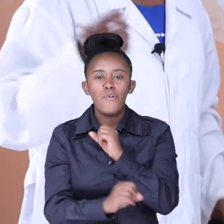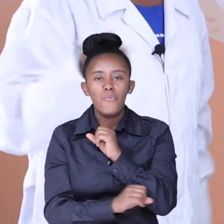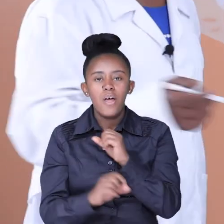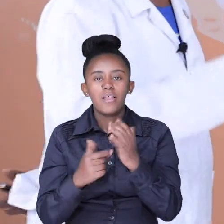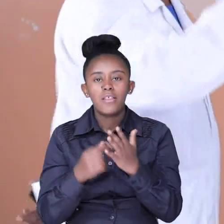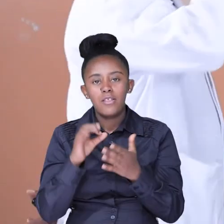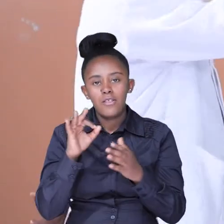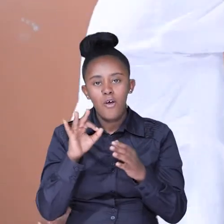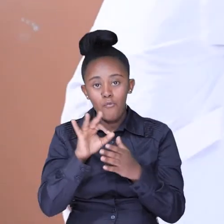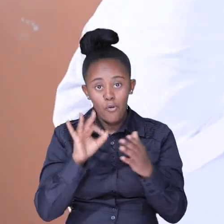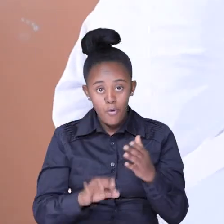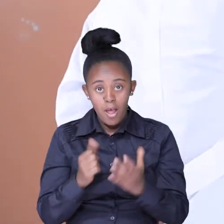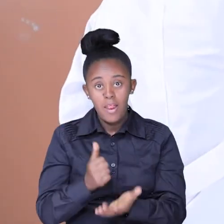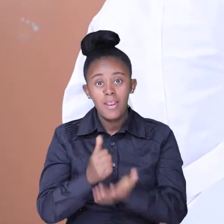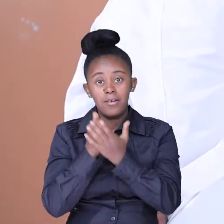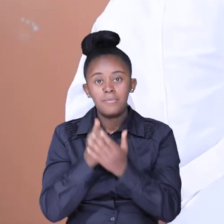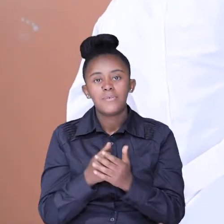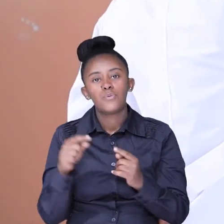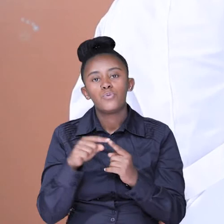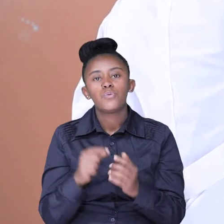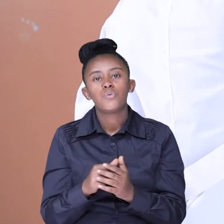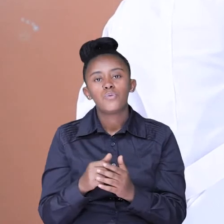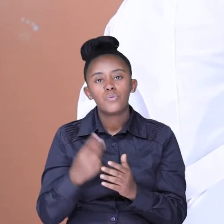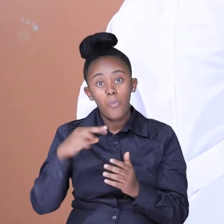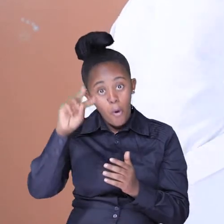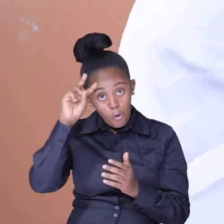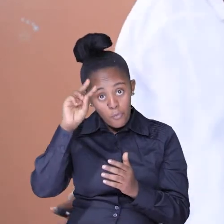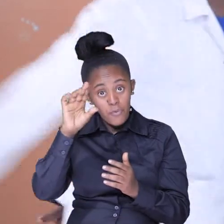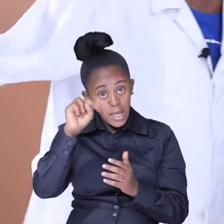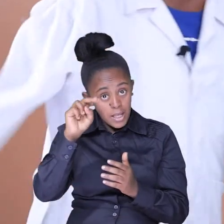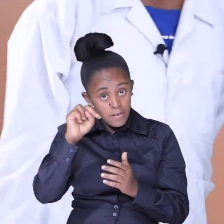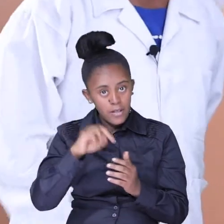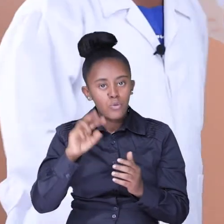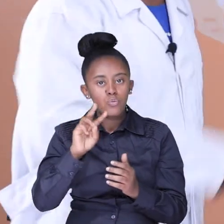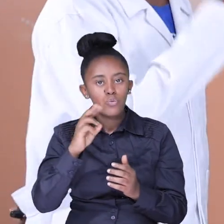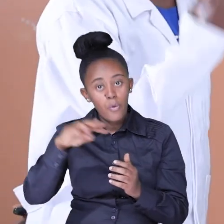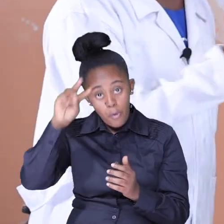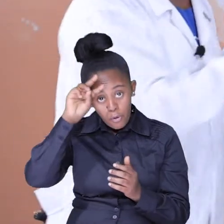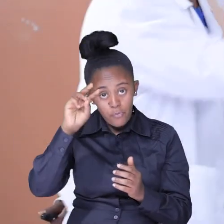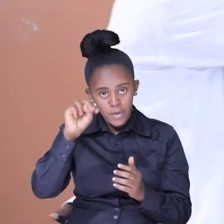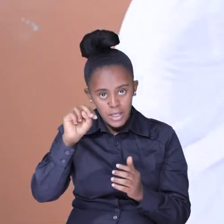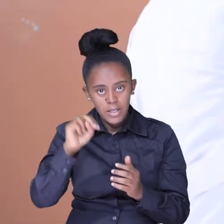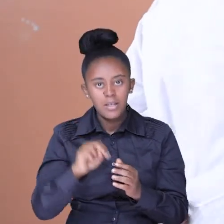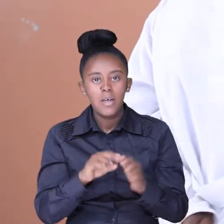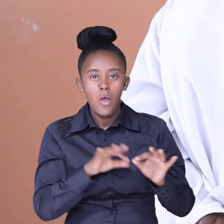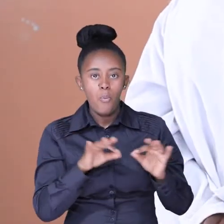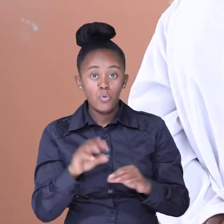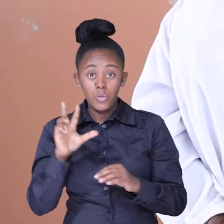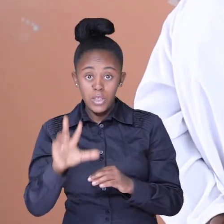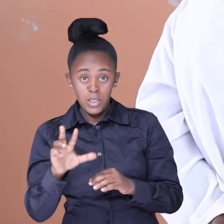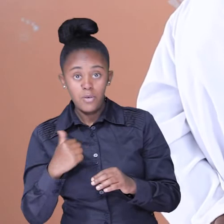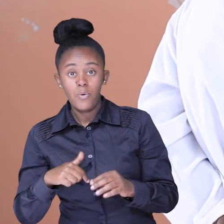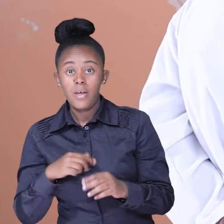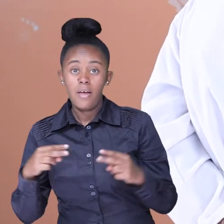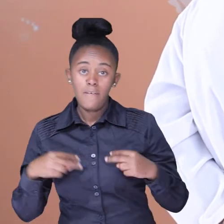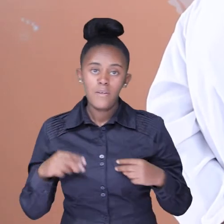us to find the output to the power of n. To the power of n. For input 3, we have to